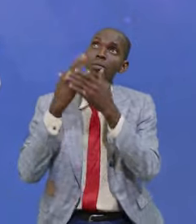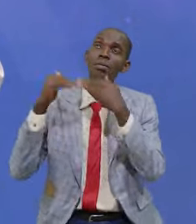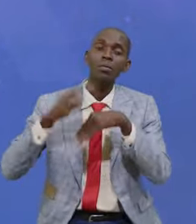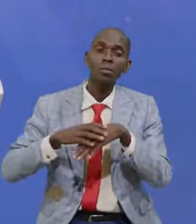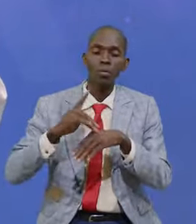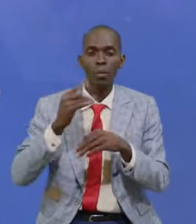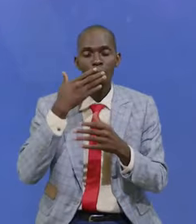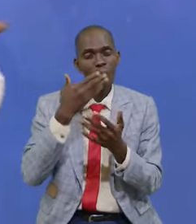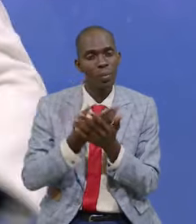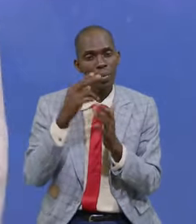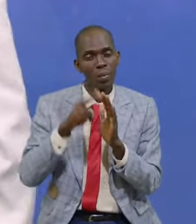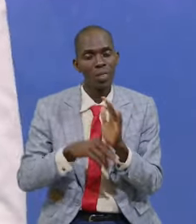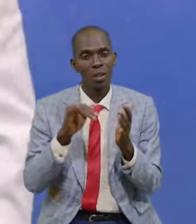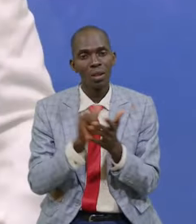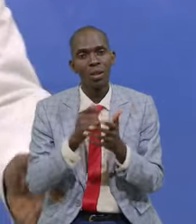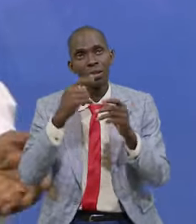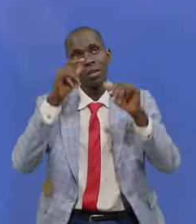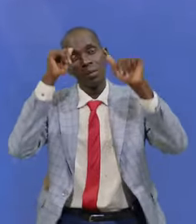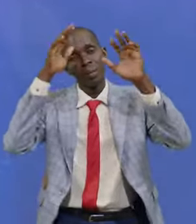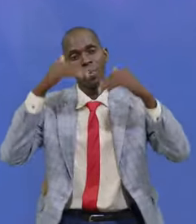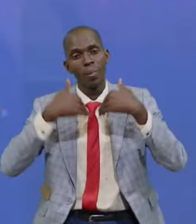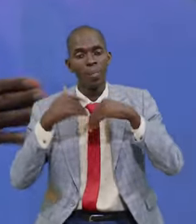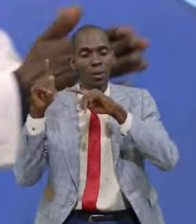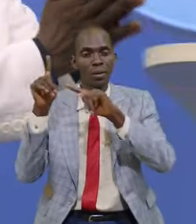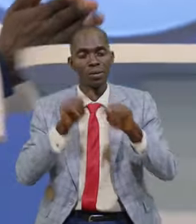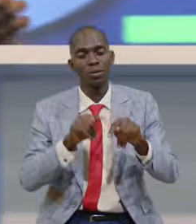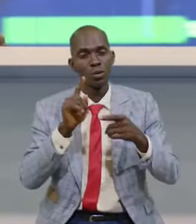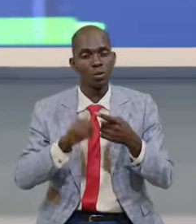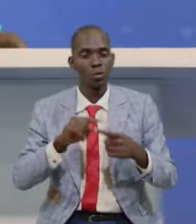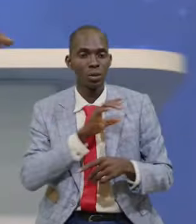that the Father has bestowed on him comes on